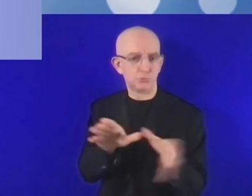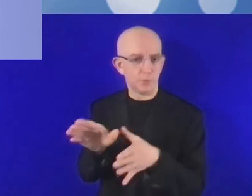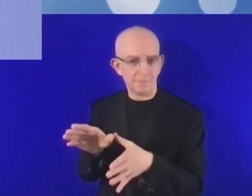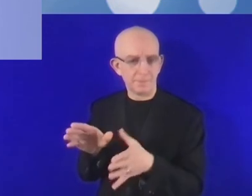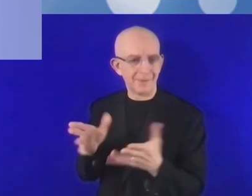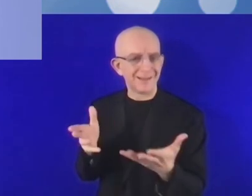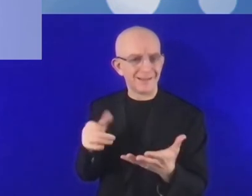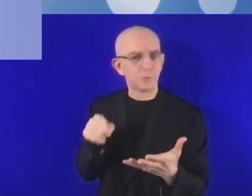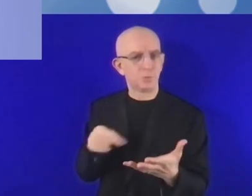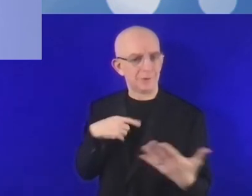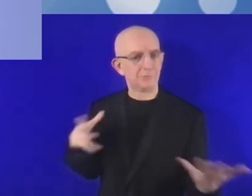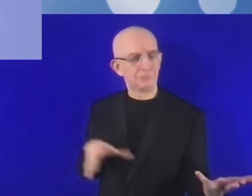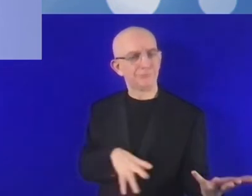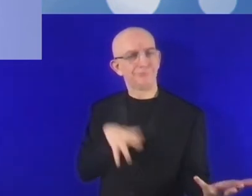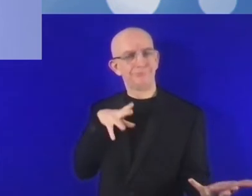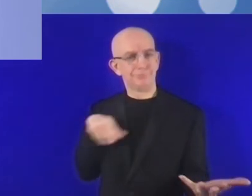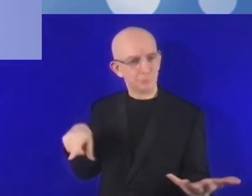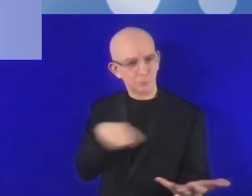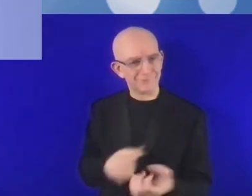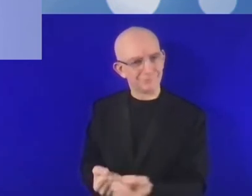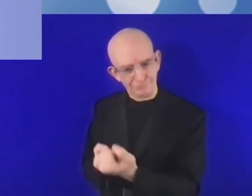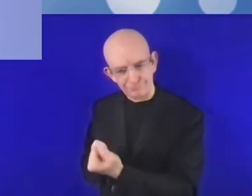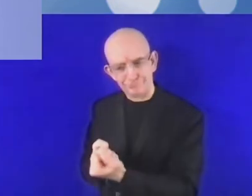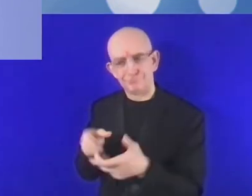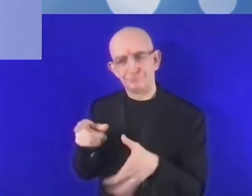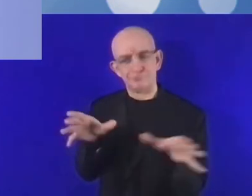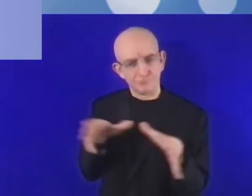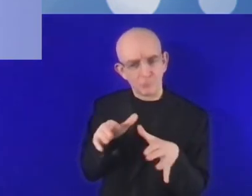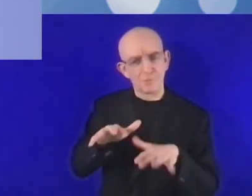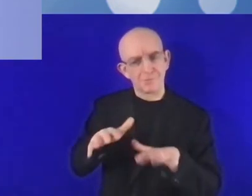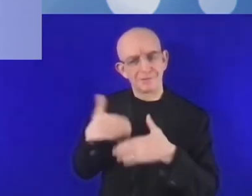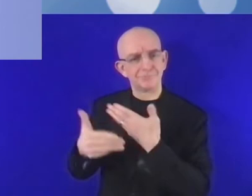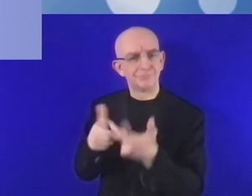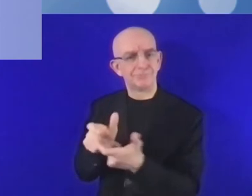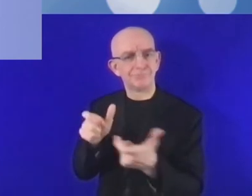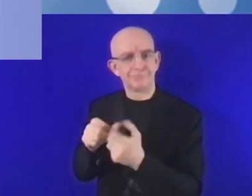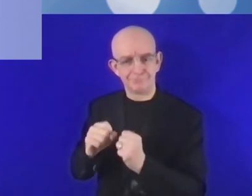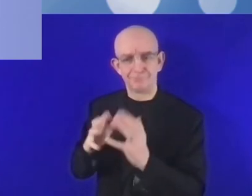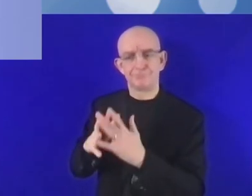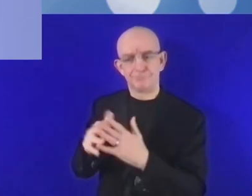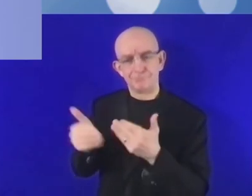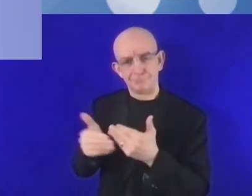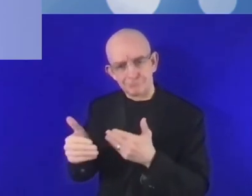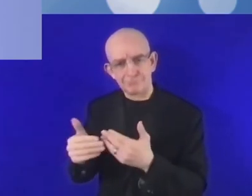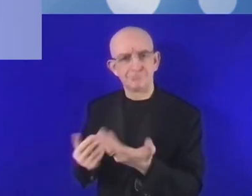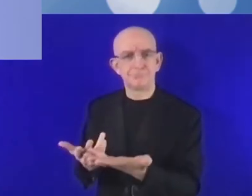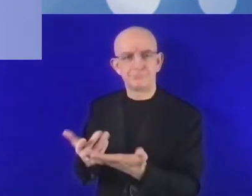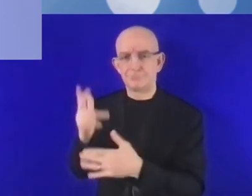where our financing is very much needed at very early stage projects